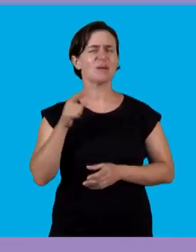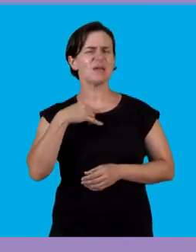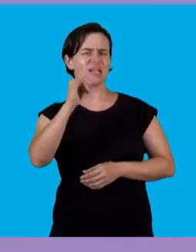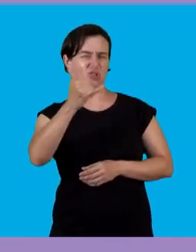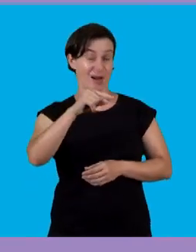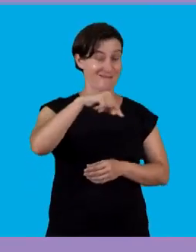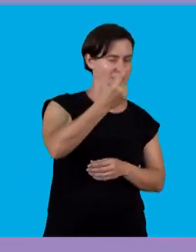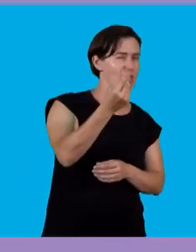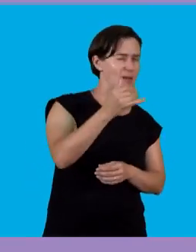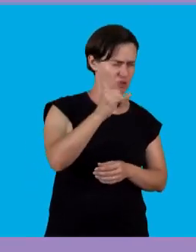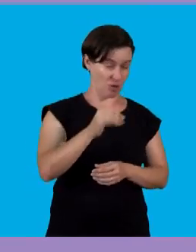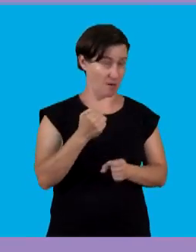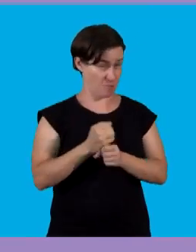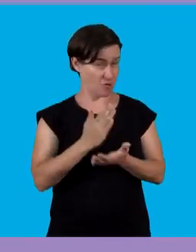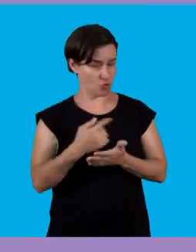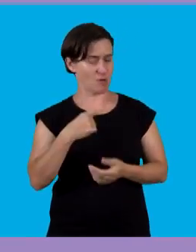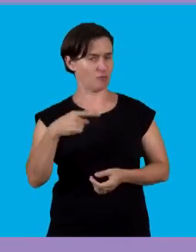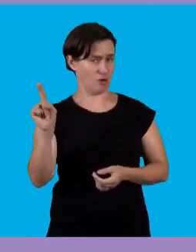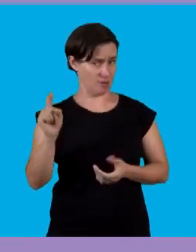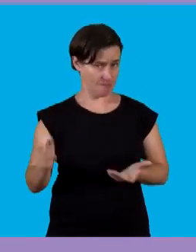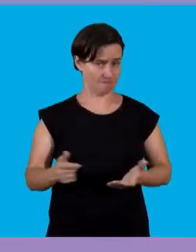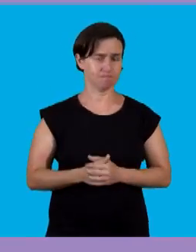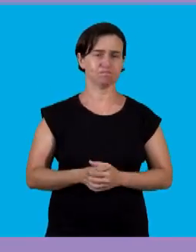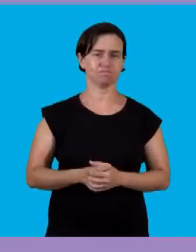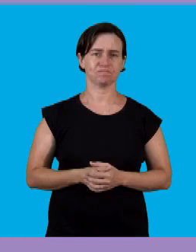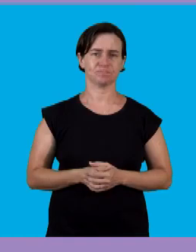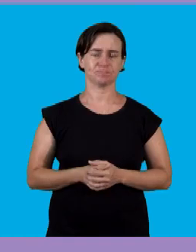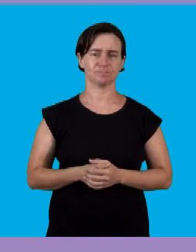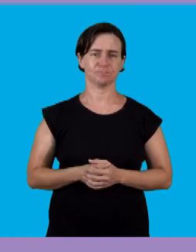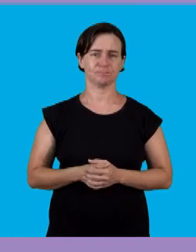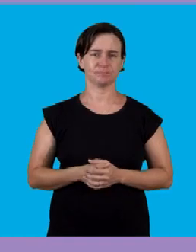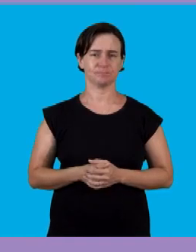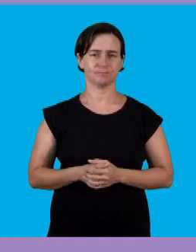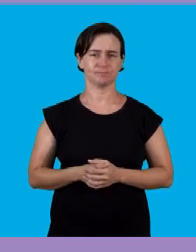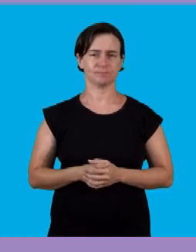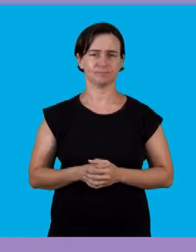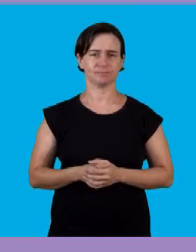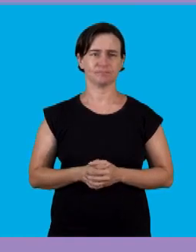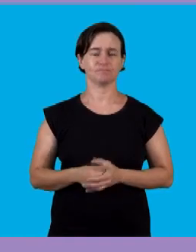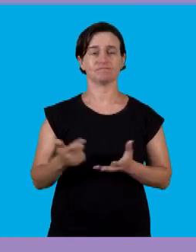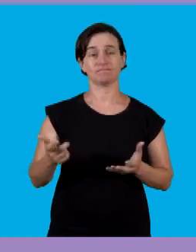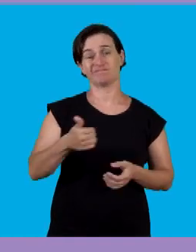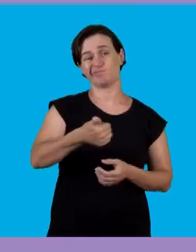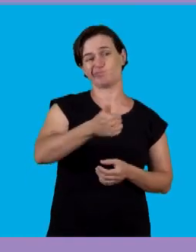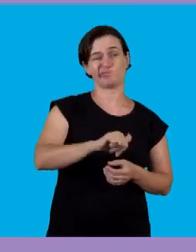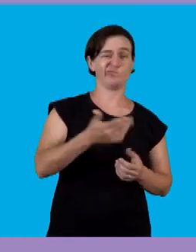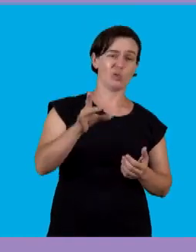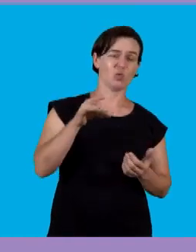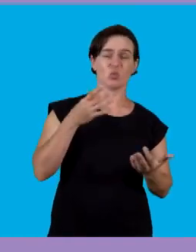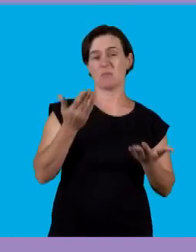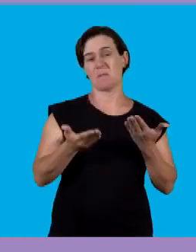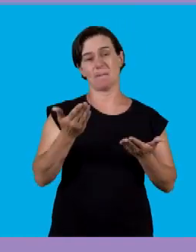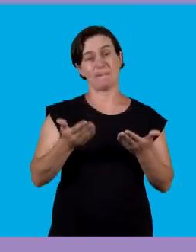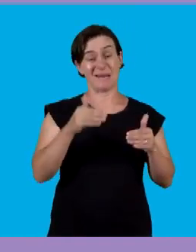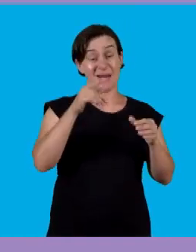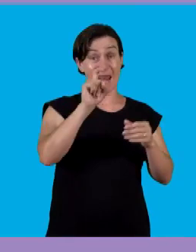1. Let's check with another input and output value to see if we are correct. We can go and take